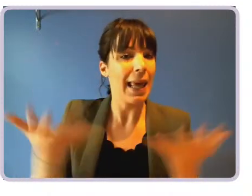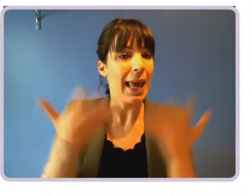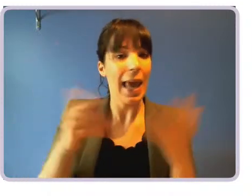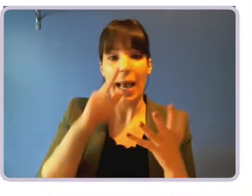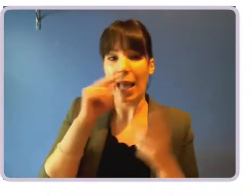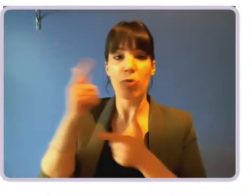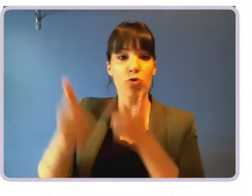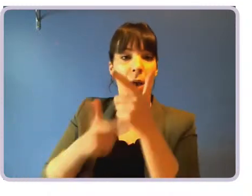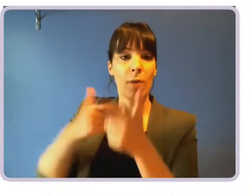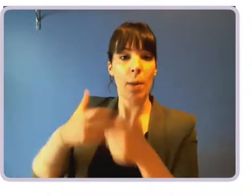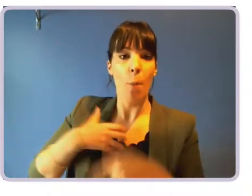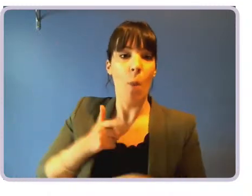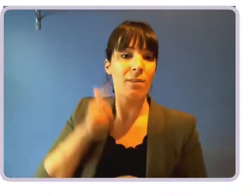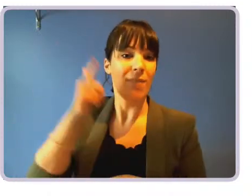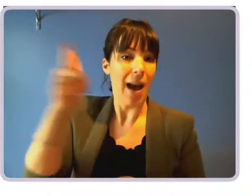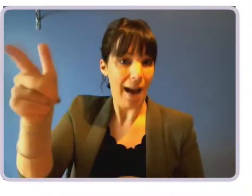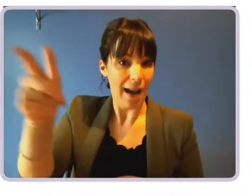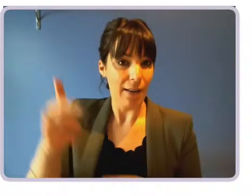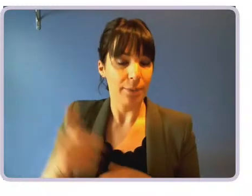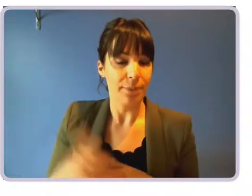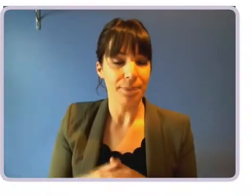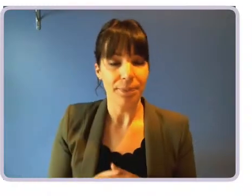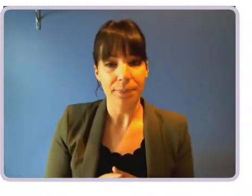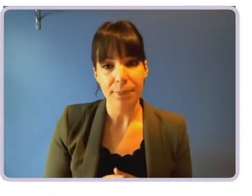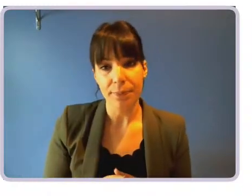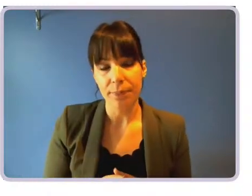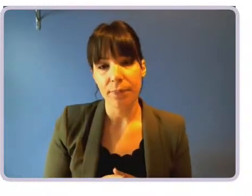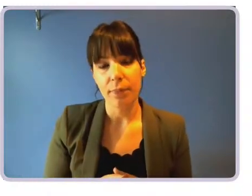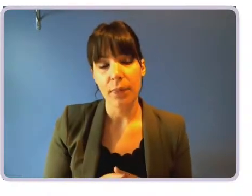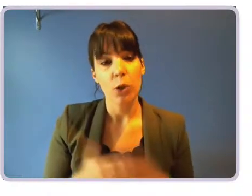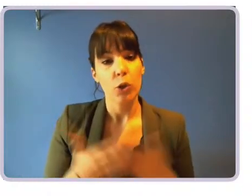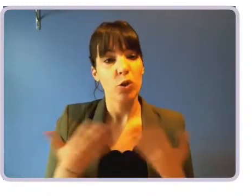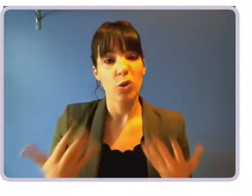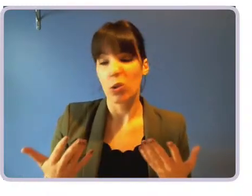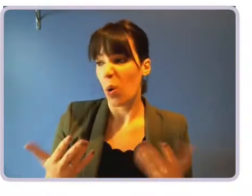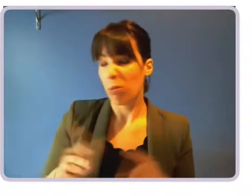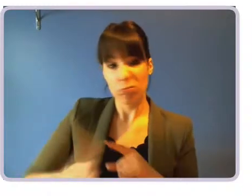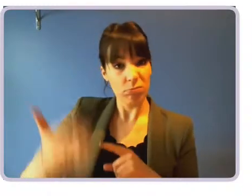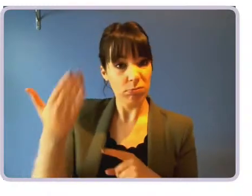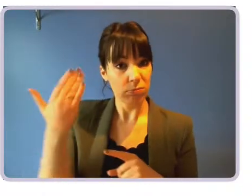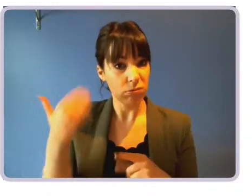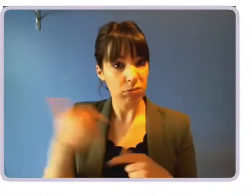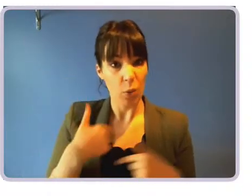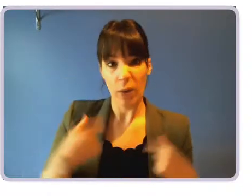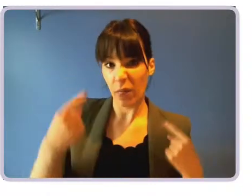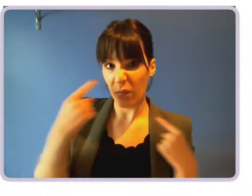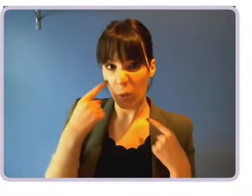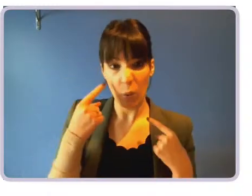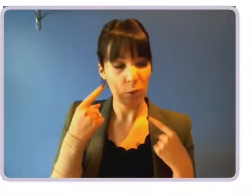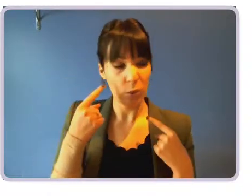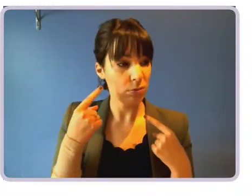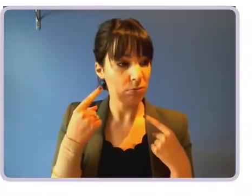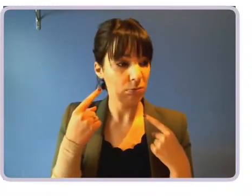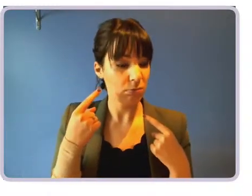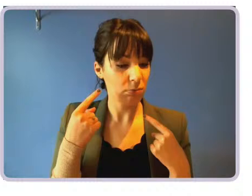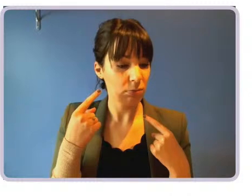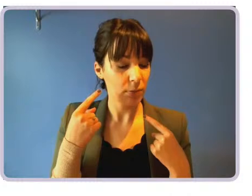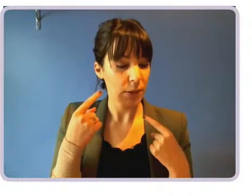micrometres. So early on, we thought that the main source of